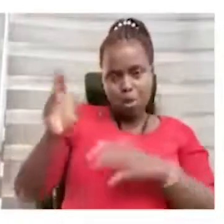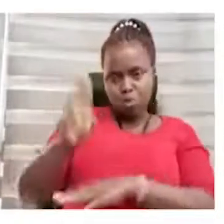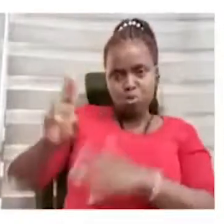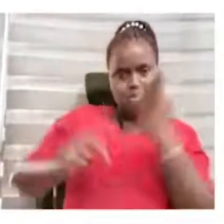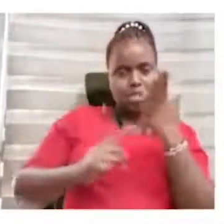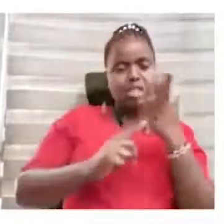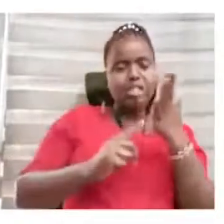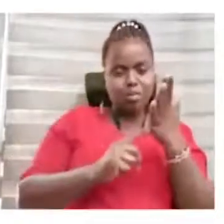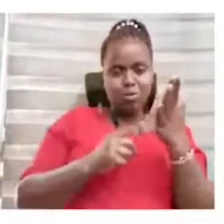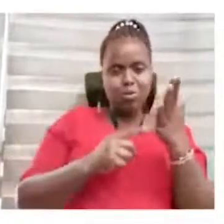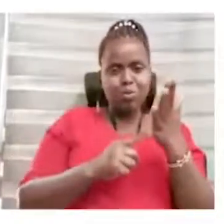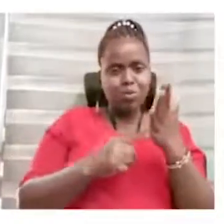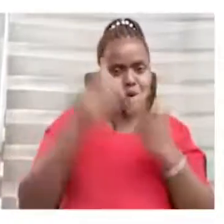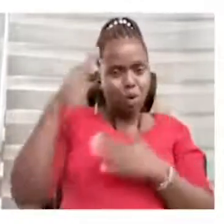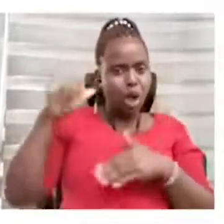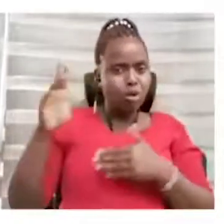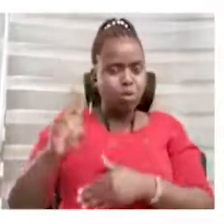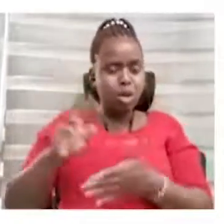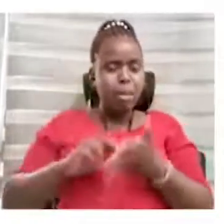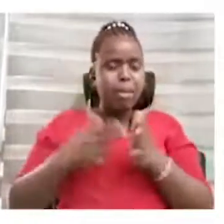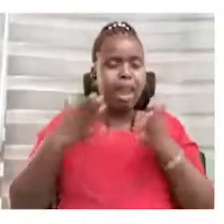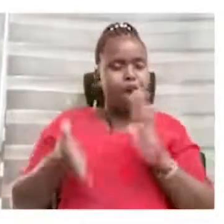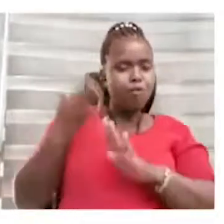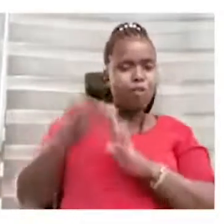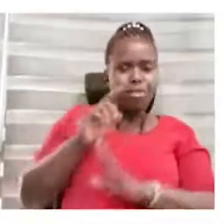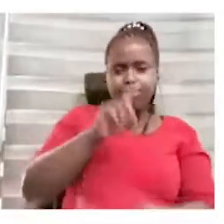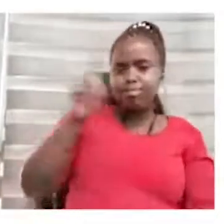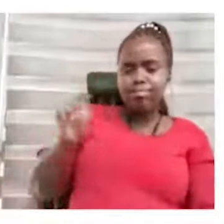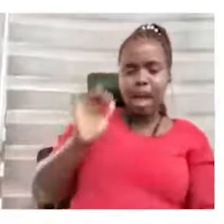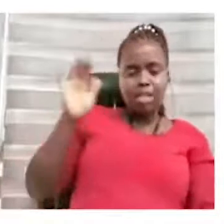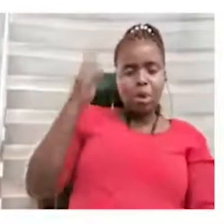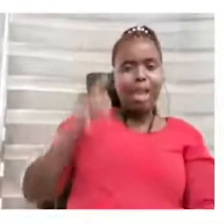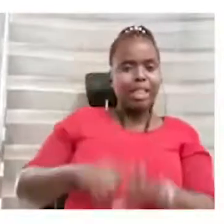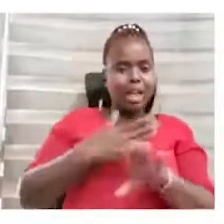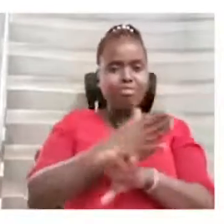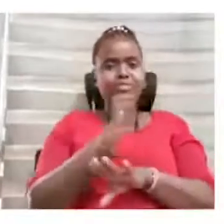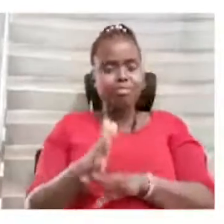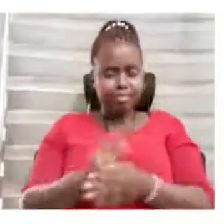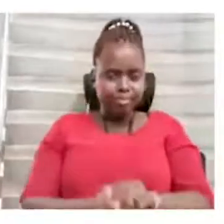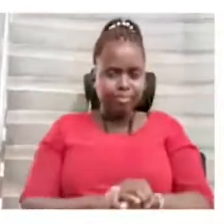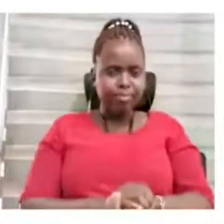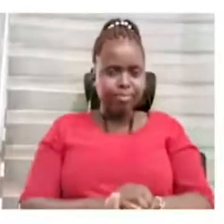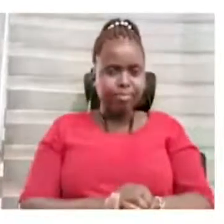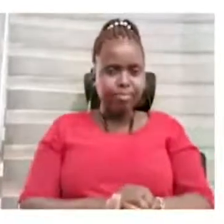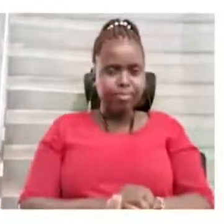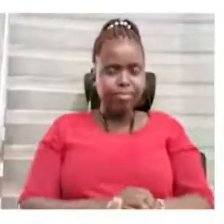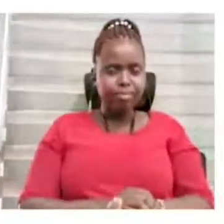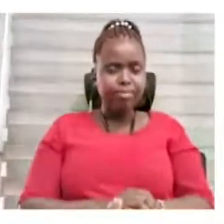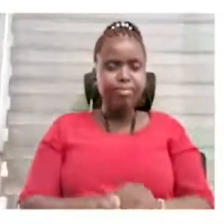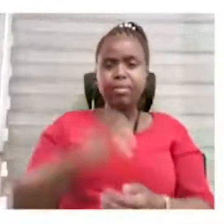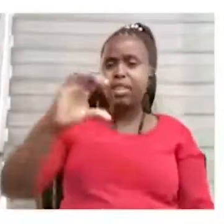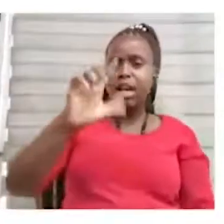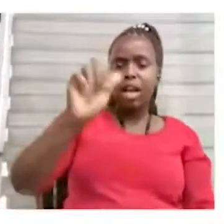And so I just want to go around the room very quickly because we don't have much more time left. But Clara, in your